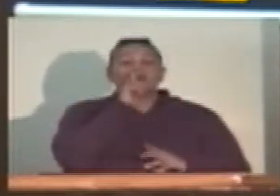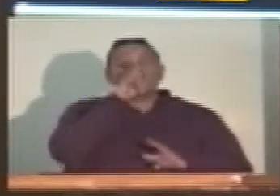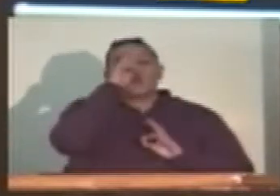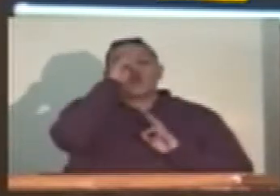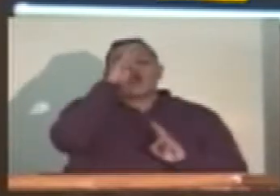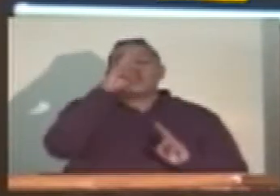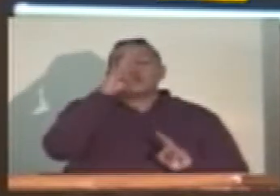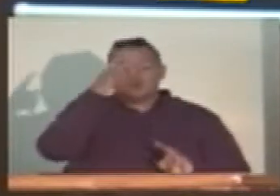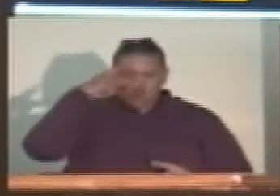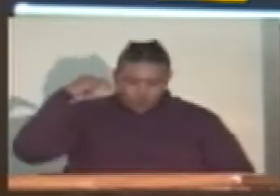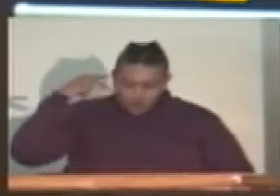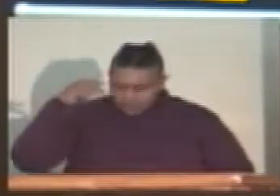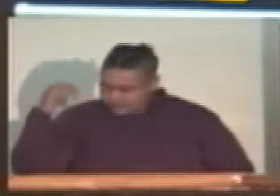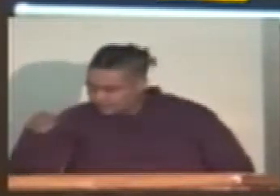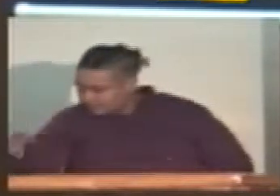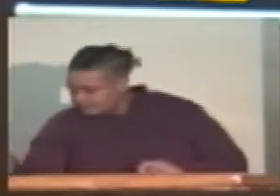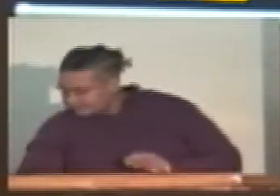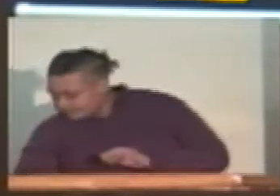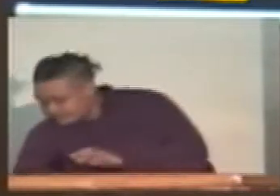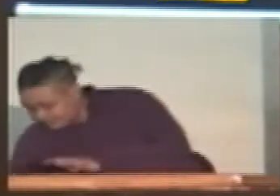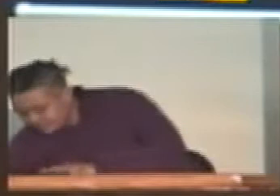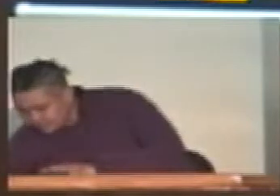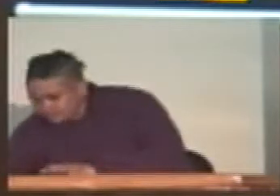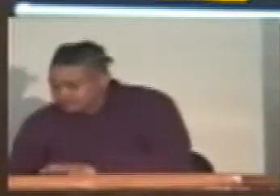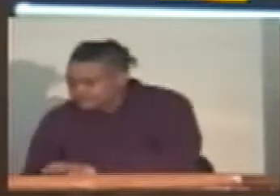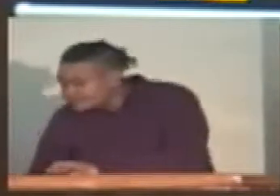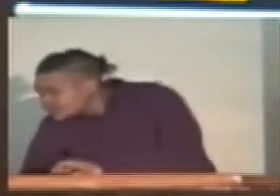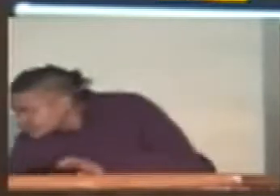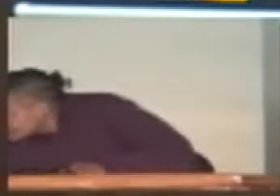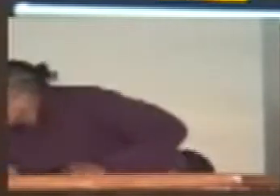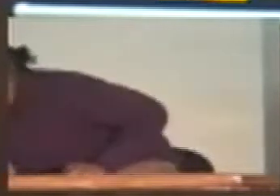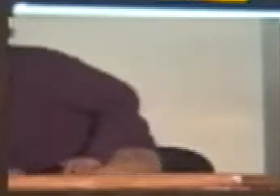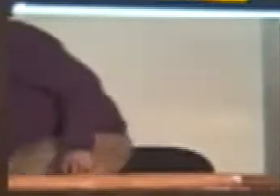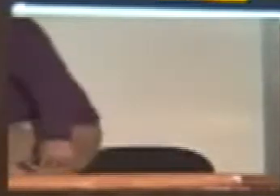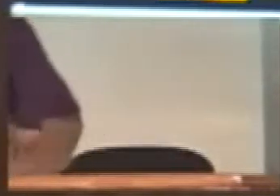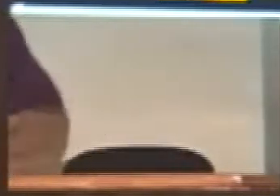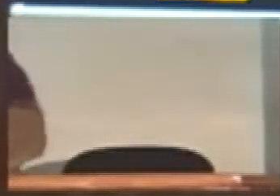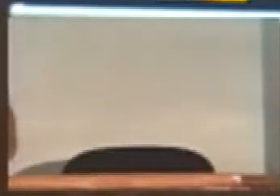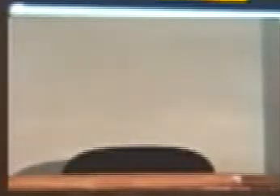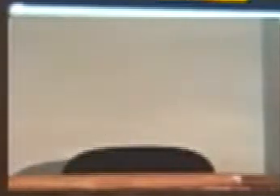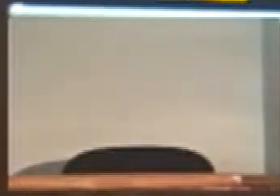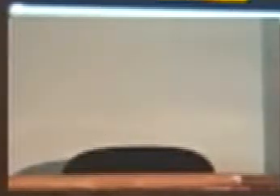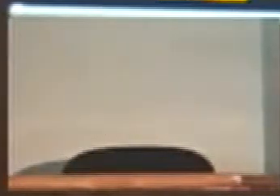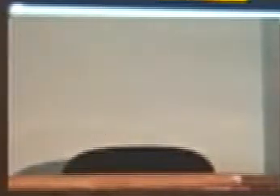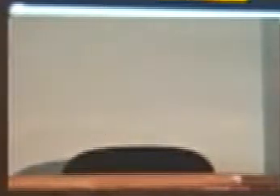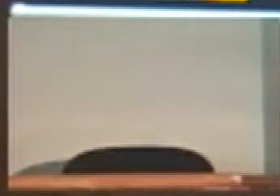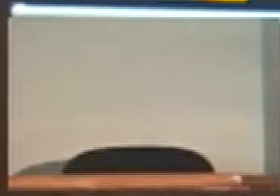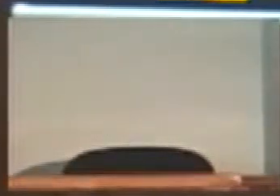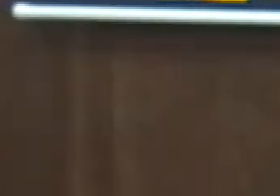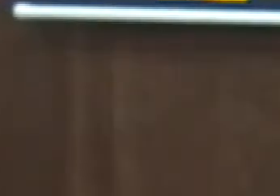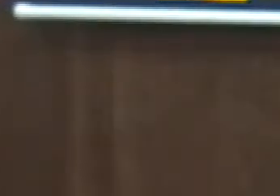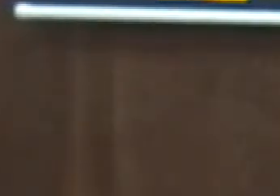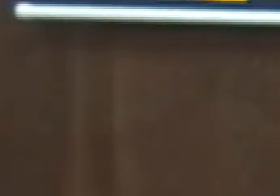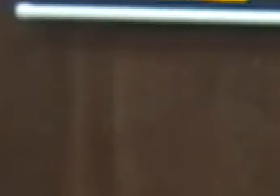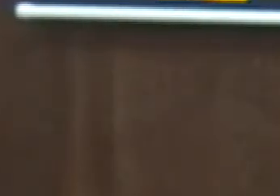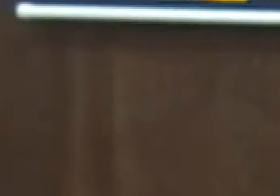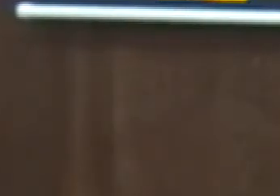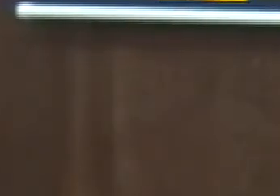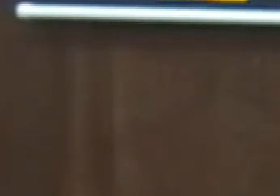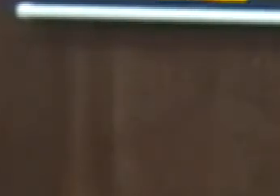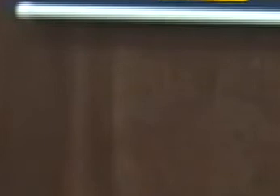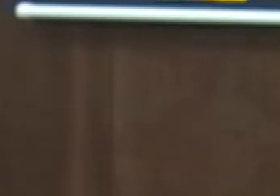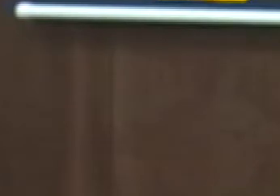Honorable Andrew Holness, which has been given the horrendous task of empowering our